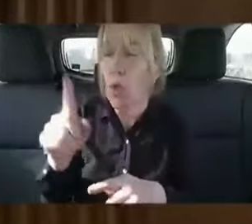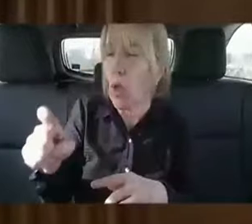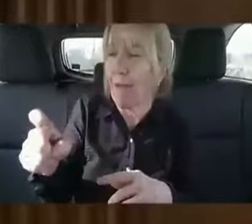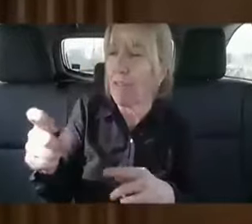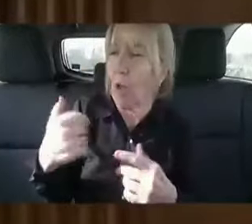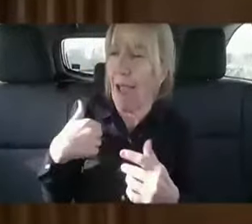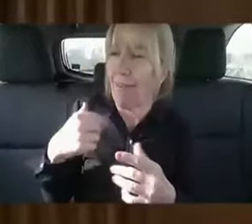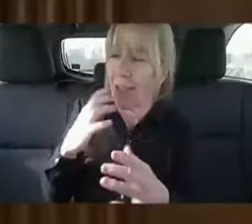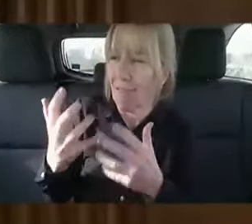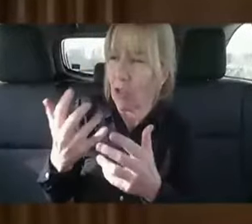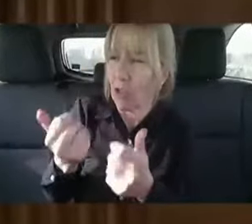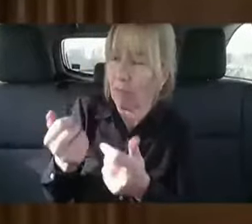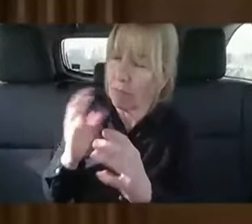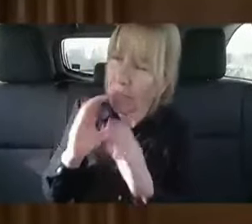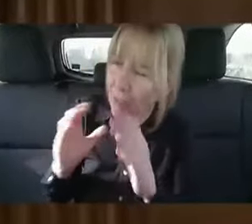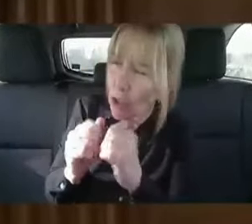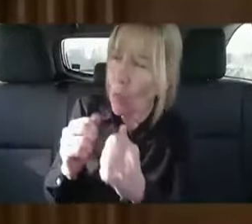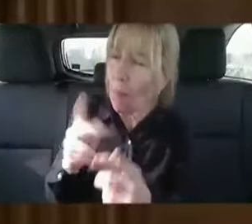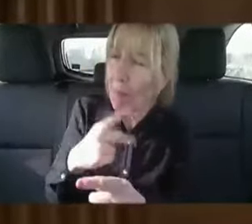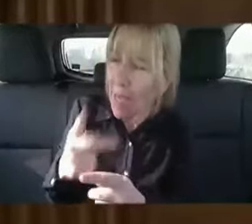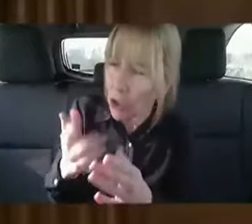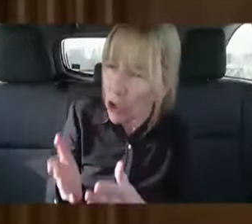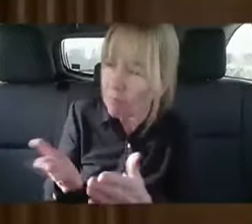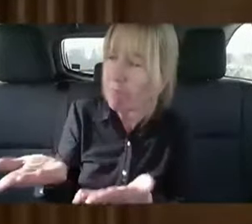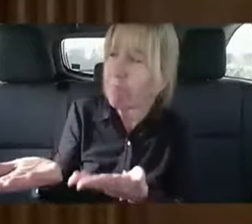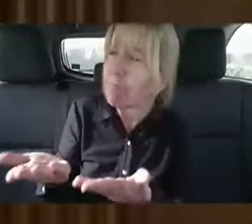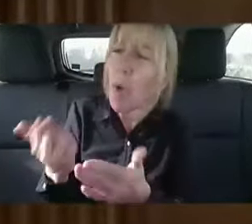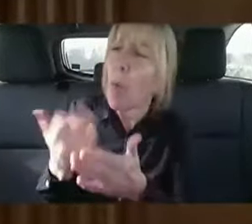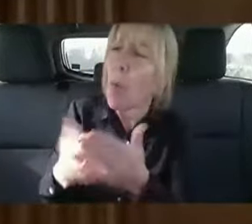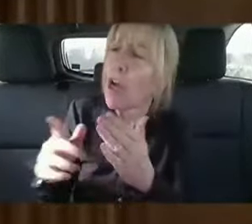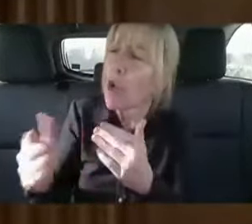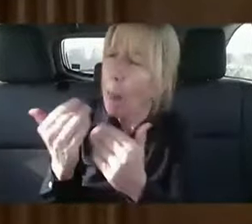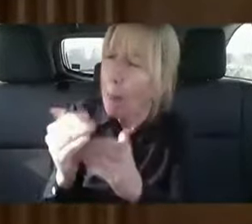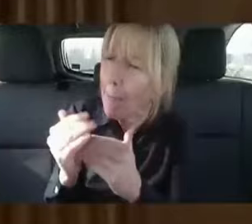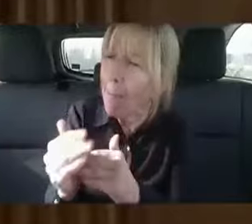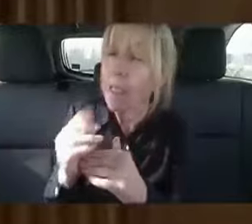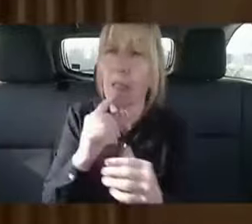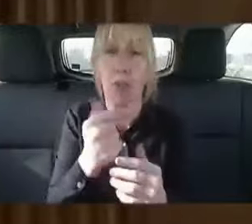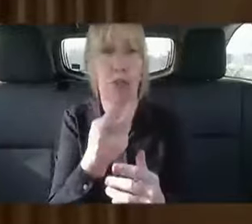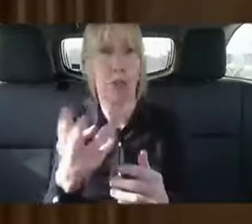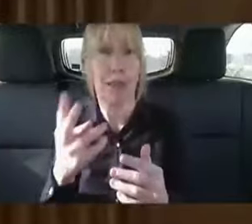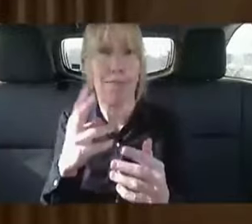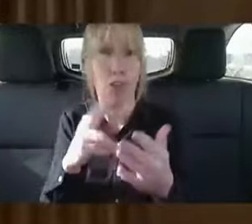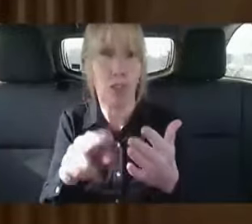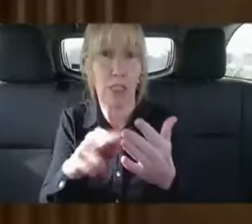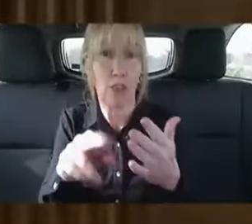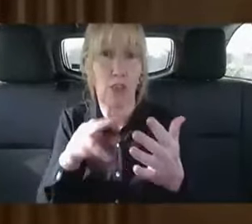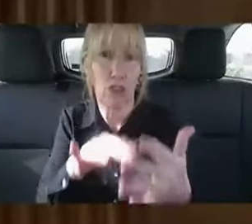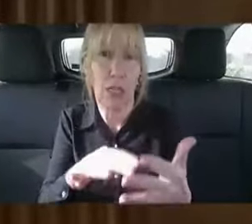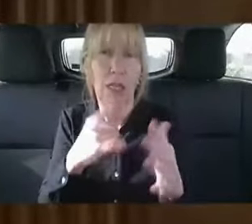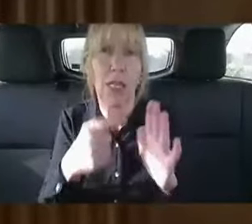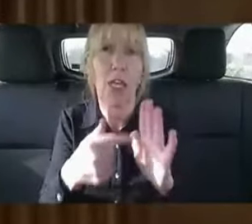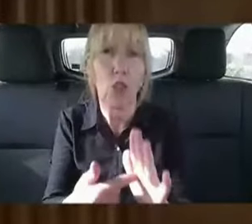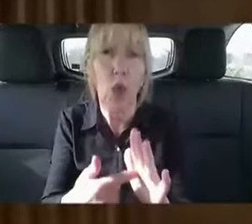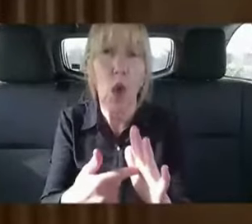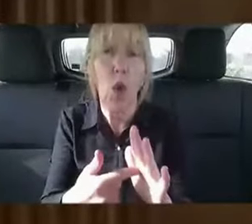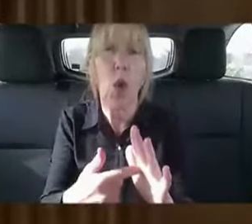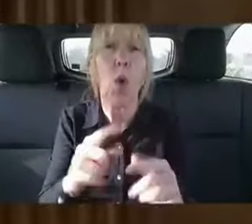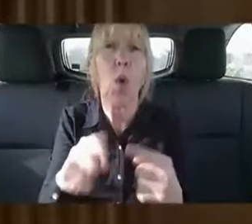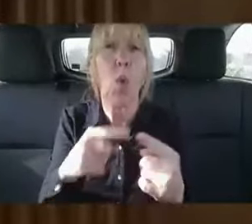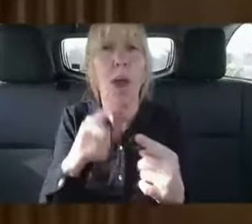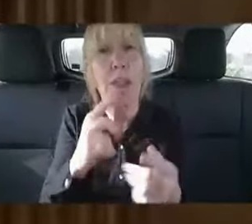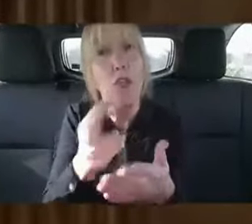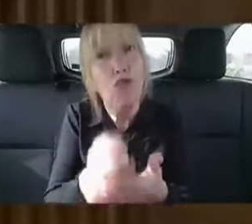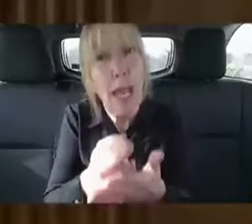with your patient, and you have to really understand what their limitations are. There are several studies that show that pulmonary rehab do actually help